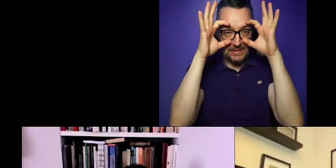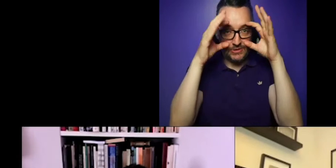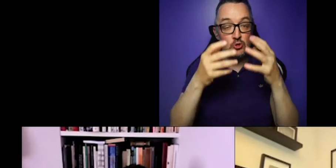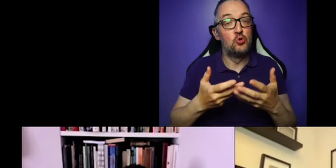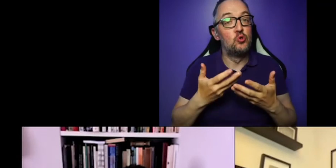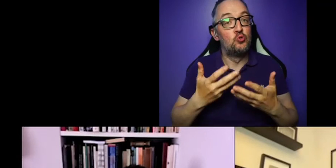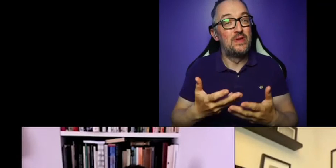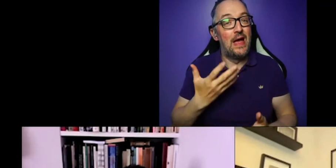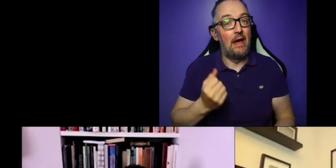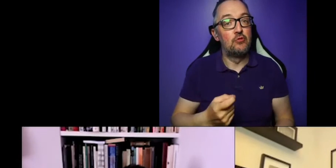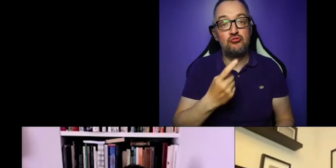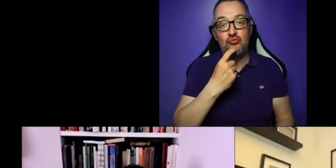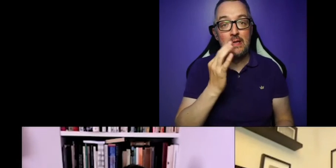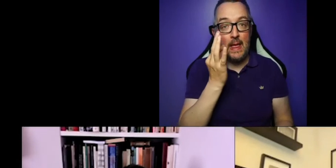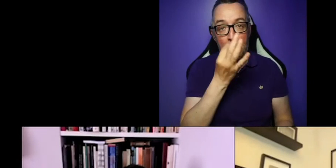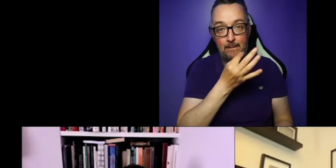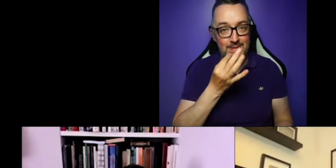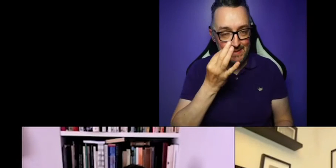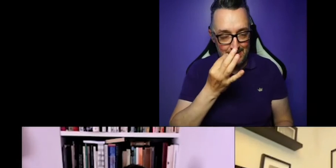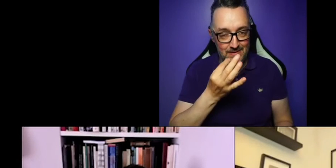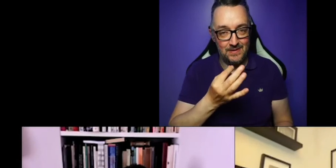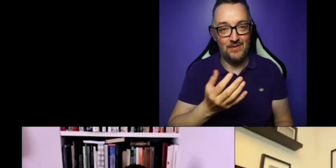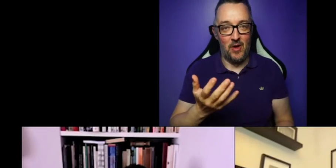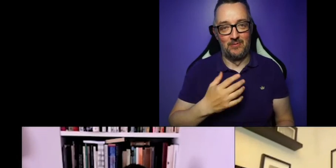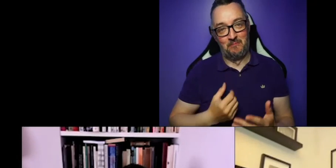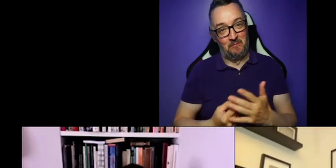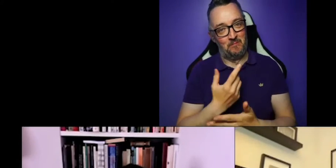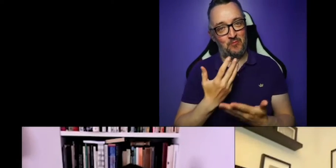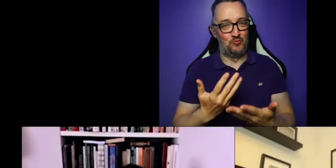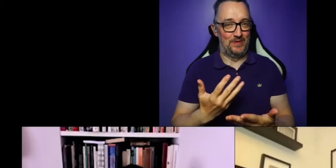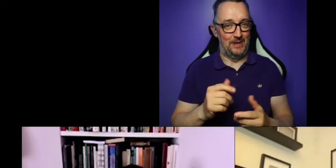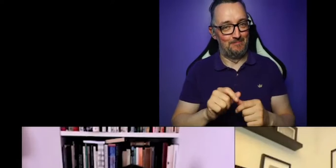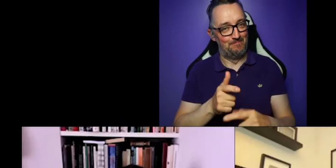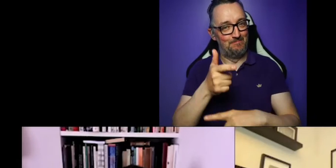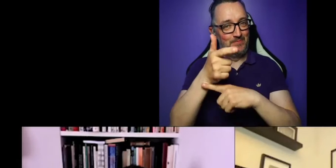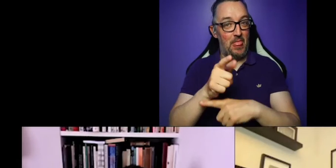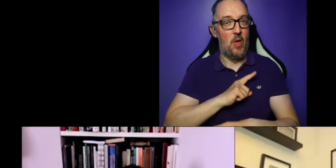I've also got red lipstick on today for the occasion.